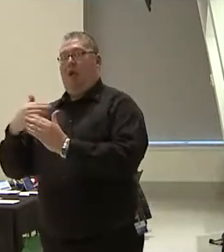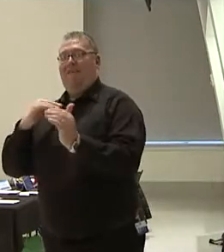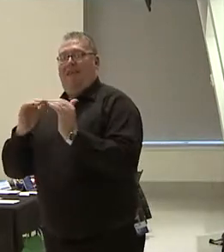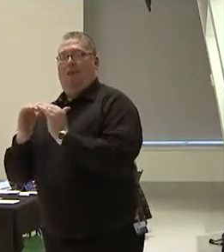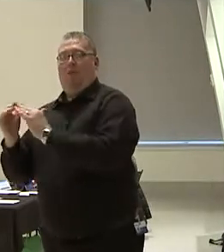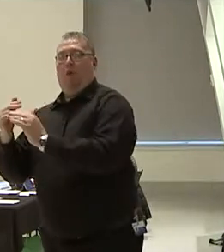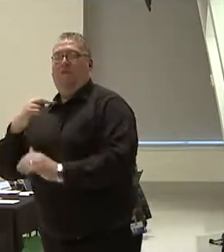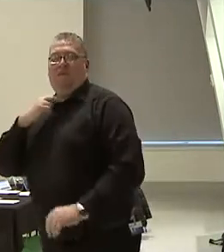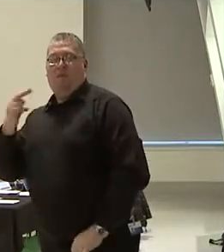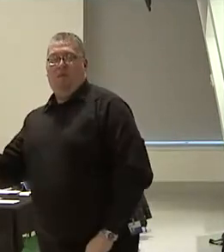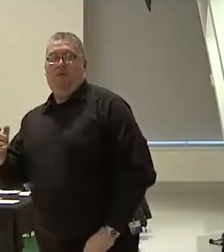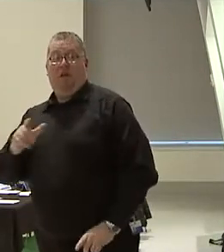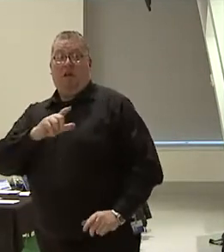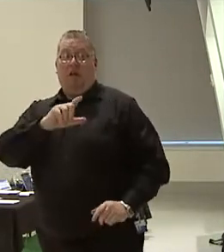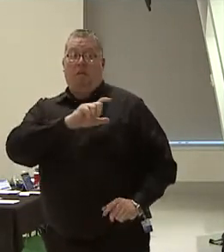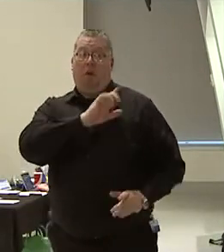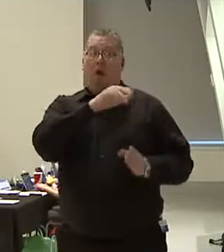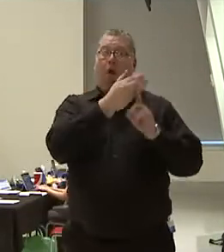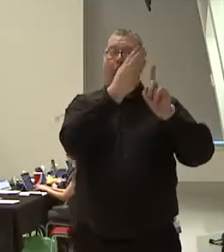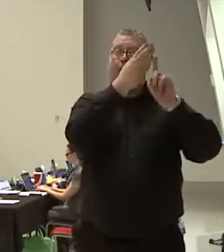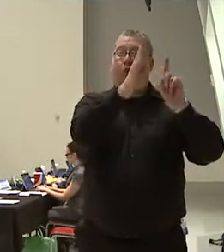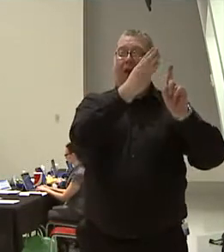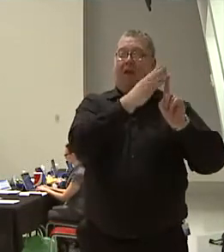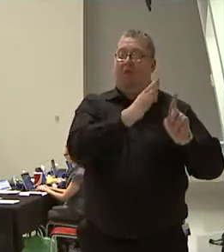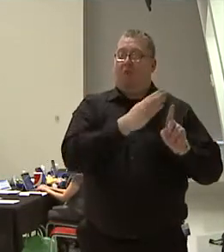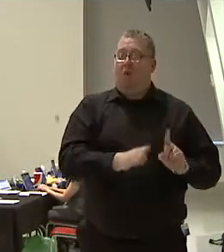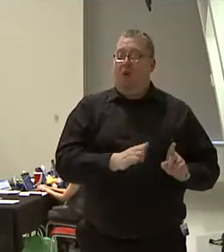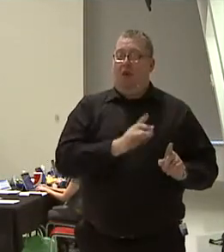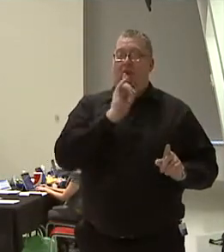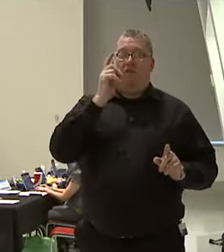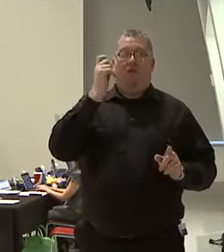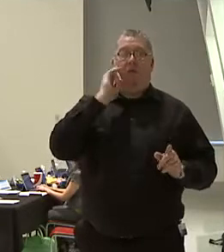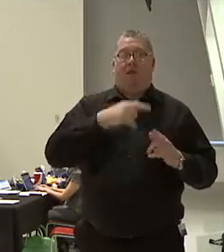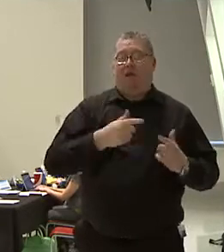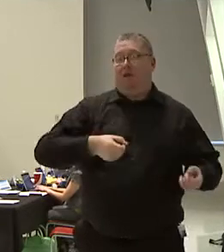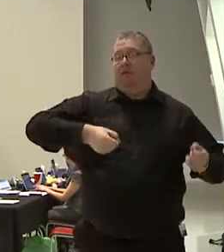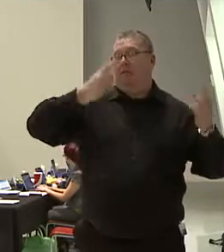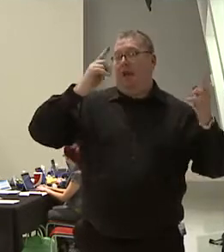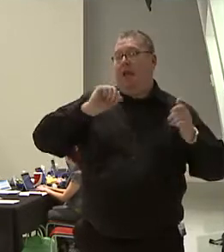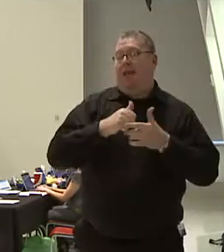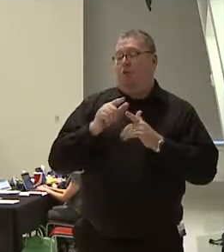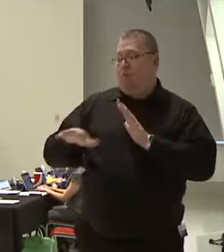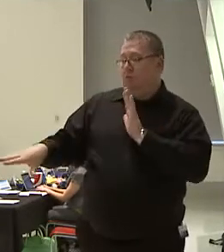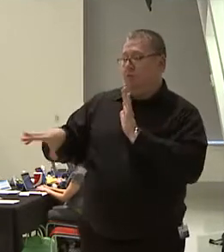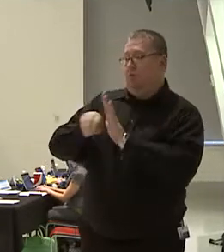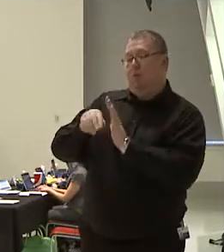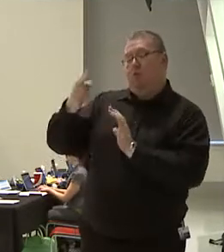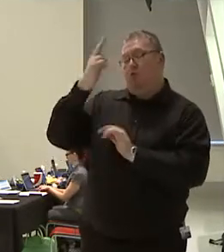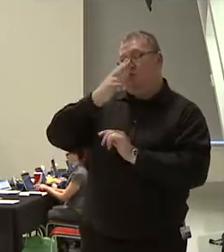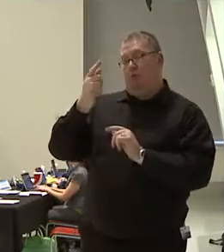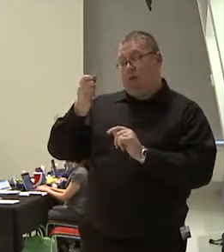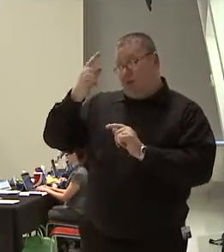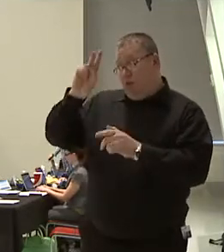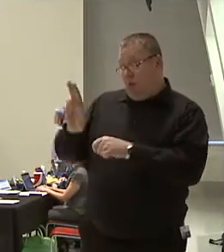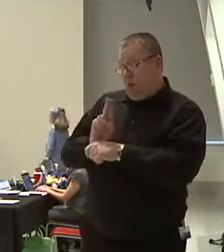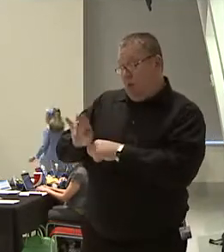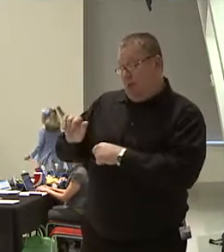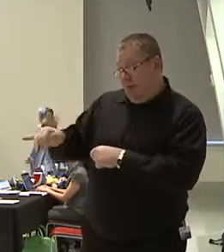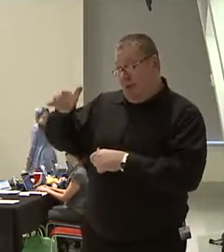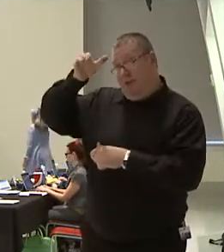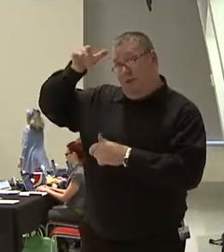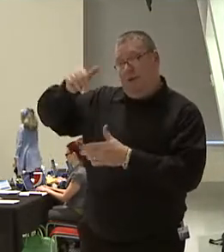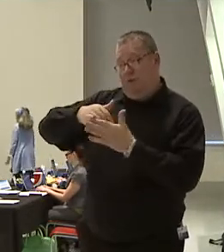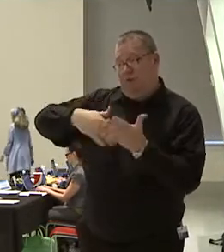all branches of the government for that matter, stands to gain more from proactive and strategic use of social media than even a major corporation,